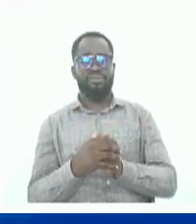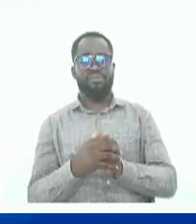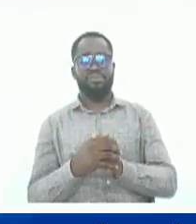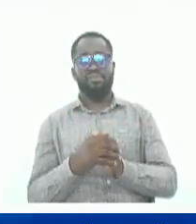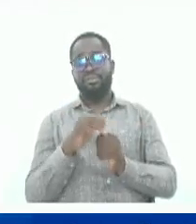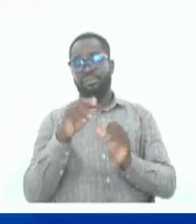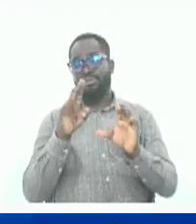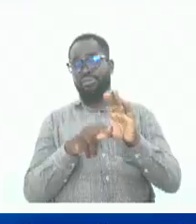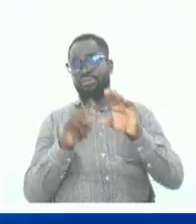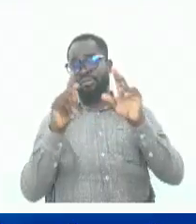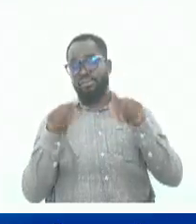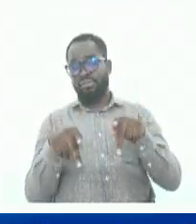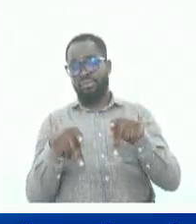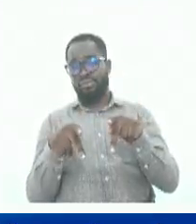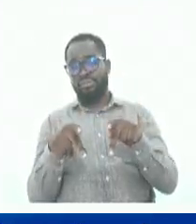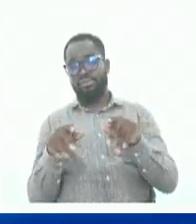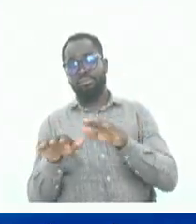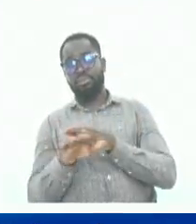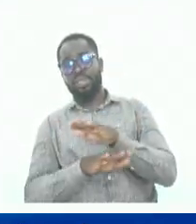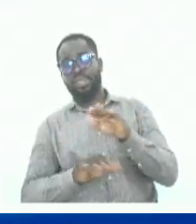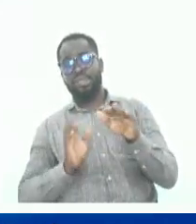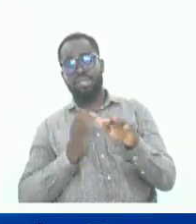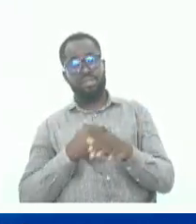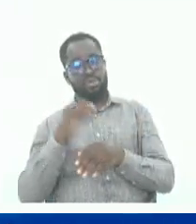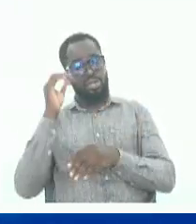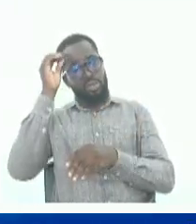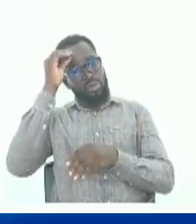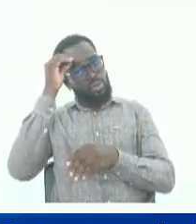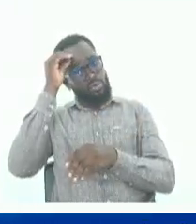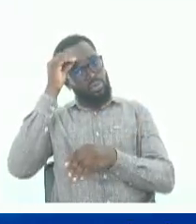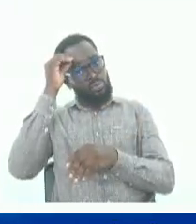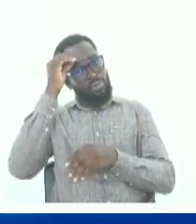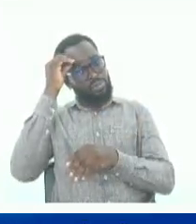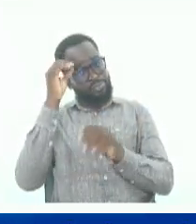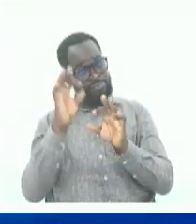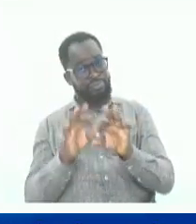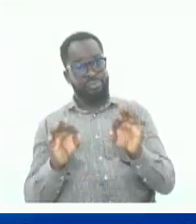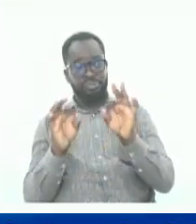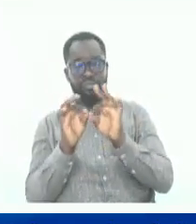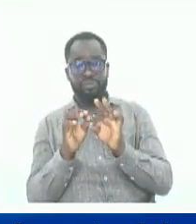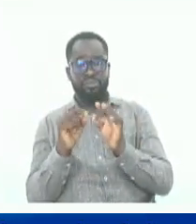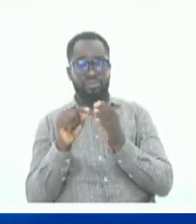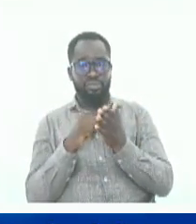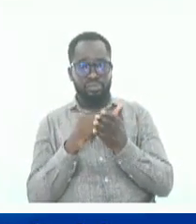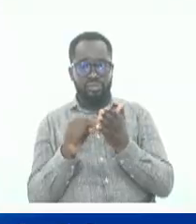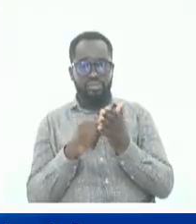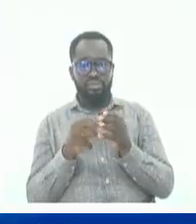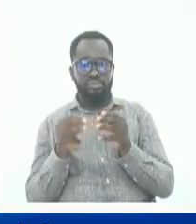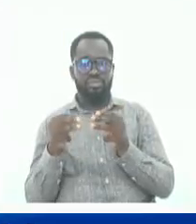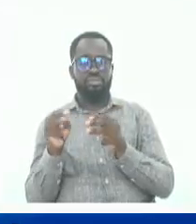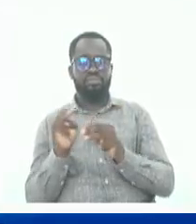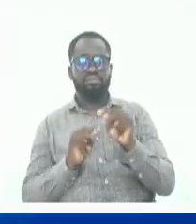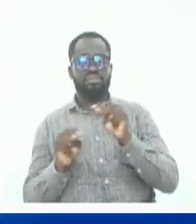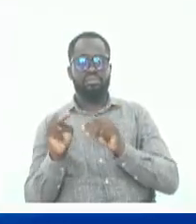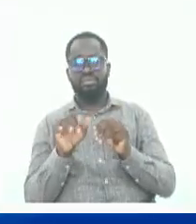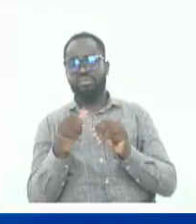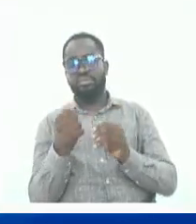Mr. Chairman, basis for our opinion, key audit matters, other